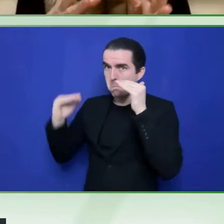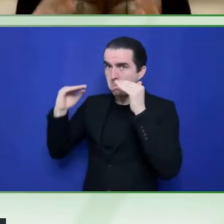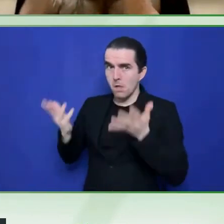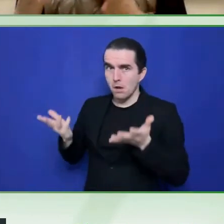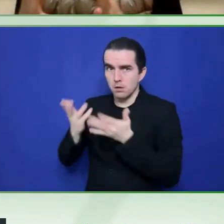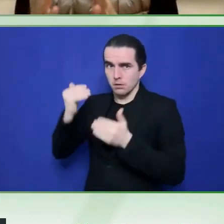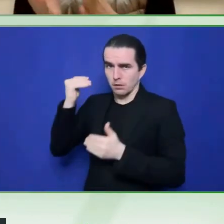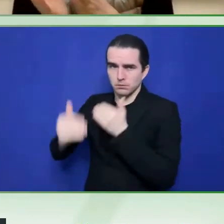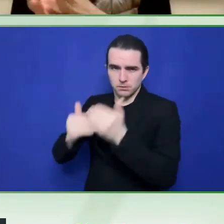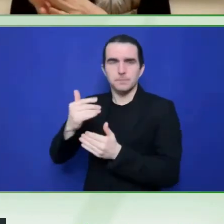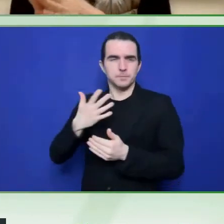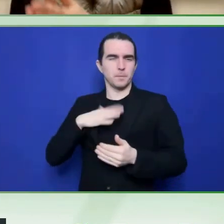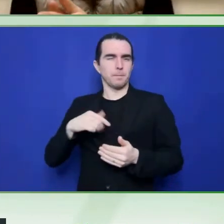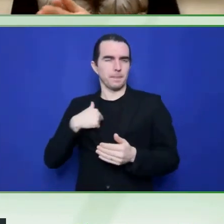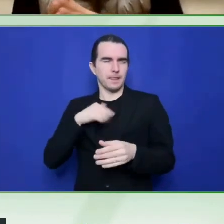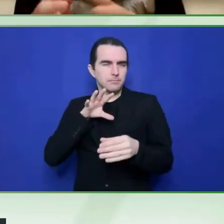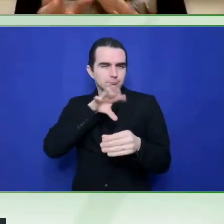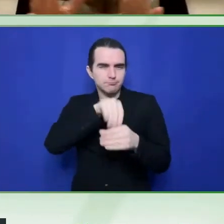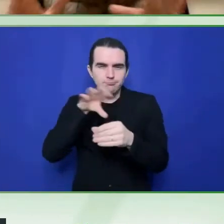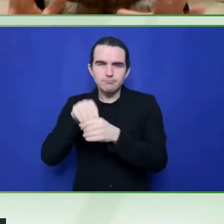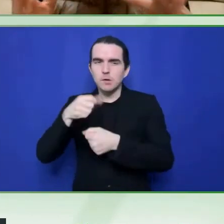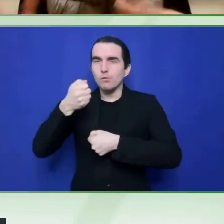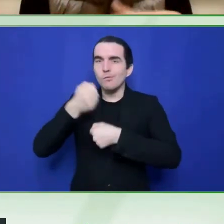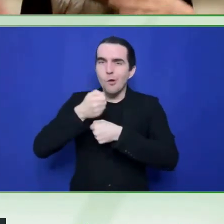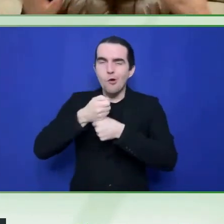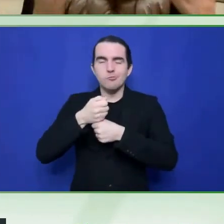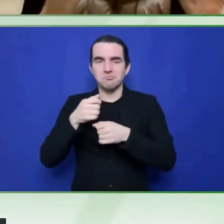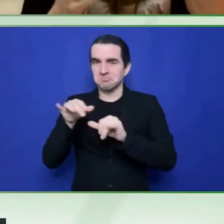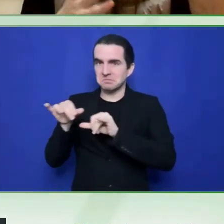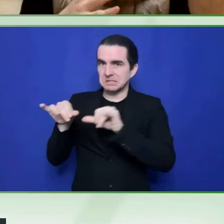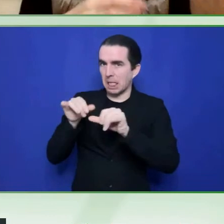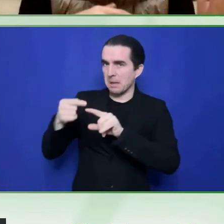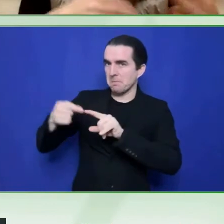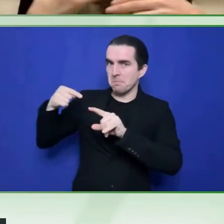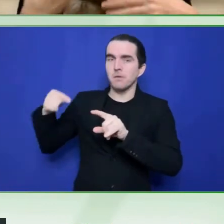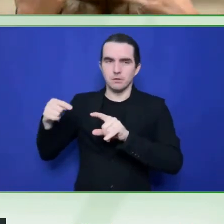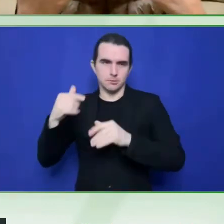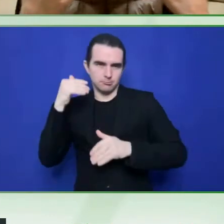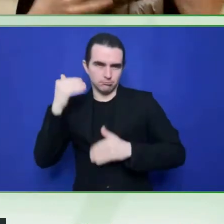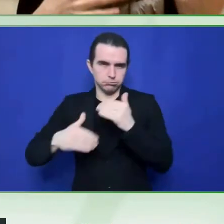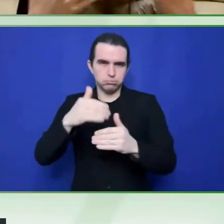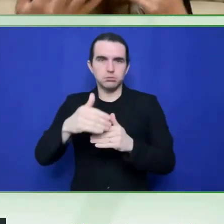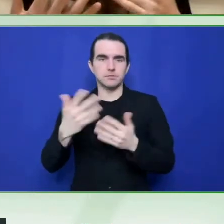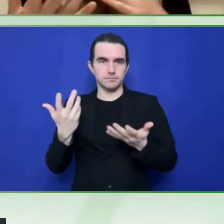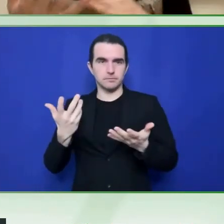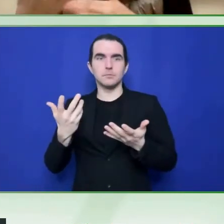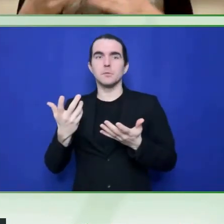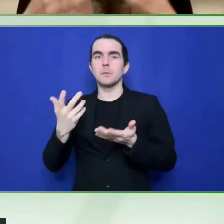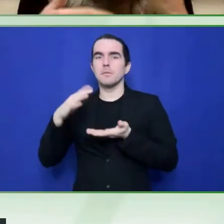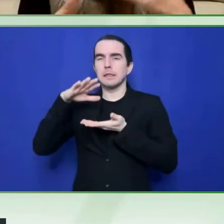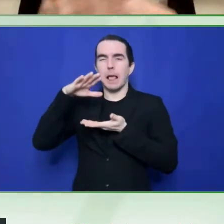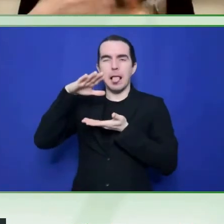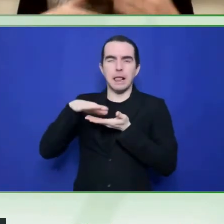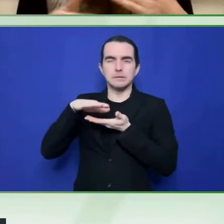efficiently without the need of assisting person. So the technology will tell them whether they did the task right or